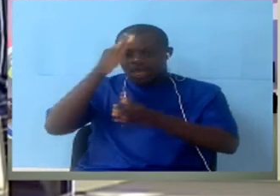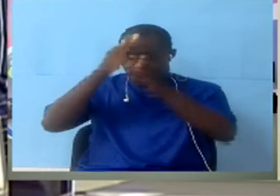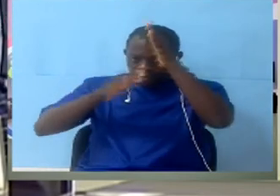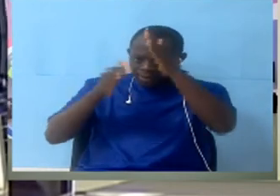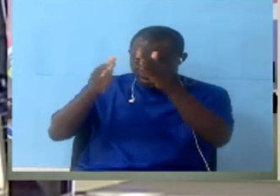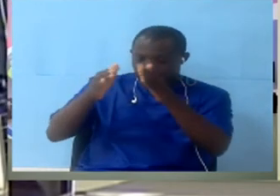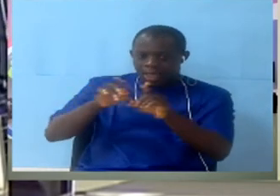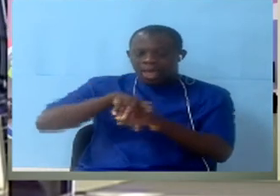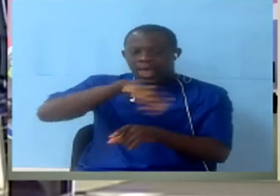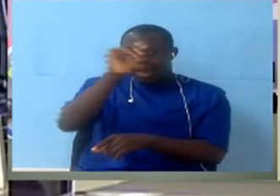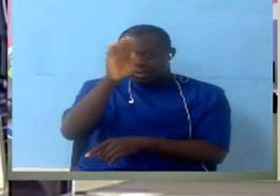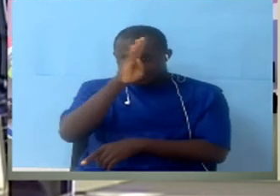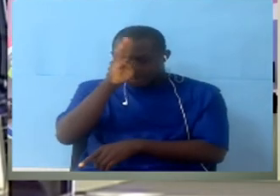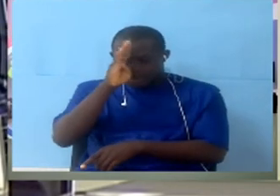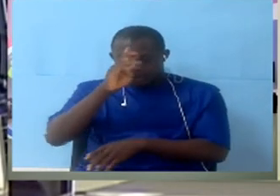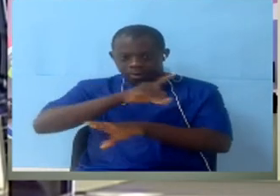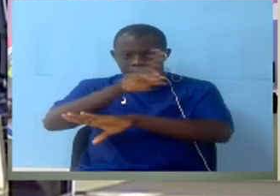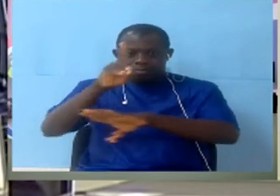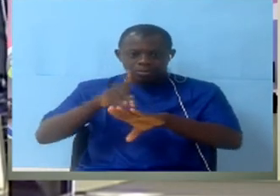in Birkama.